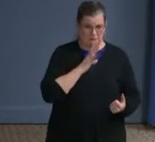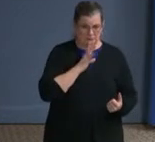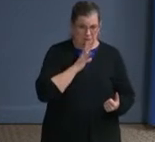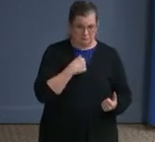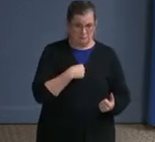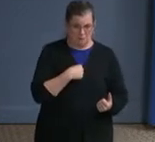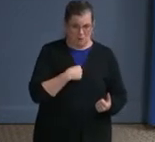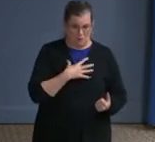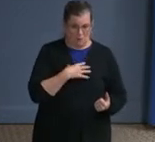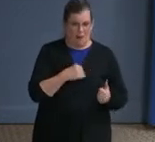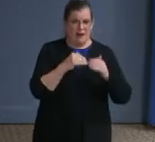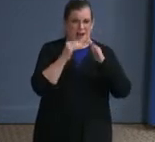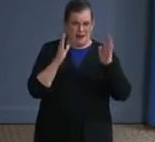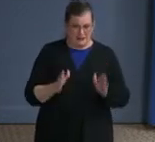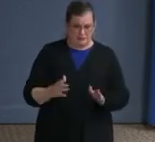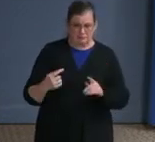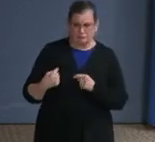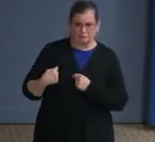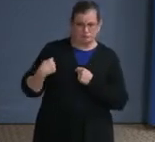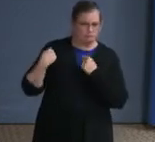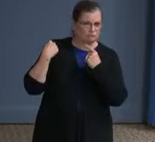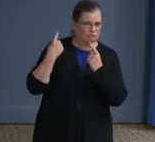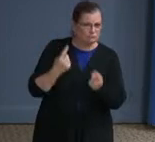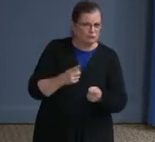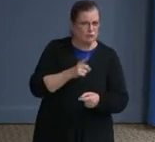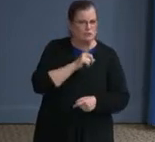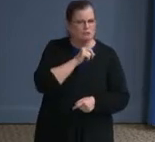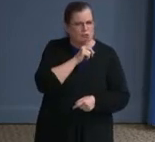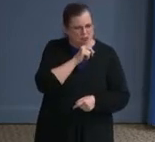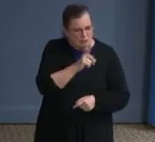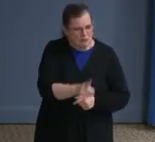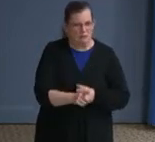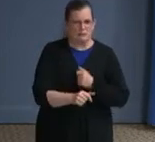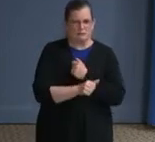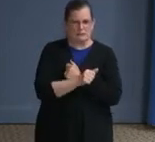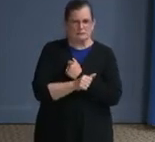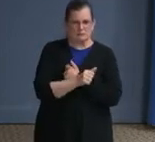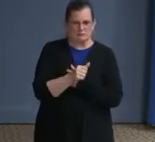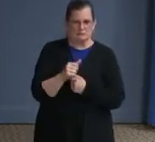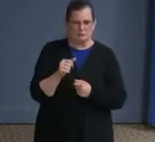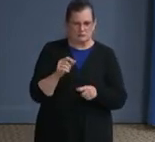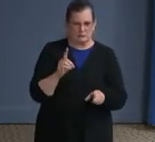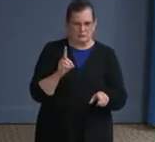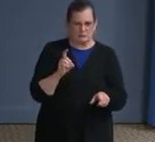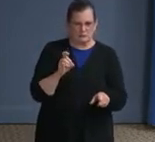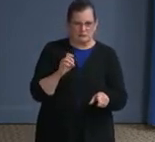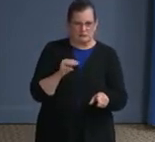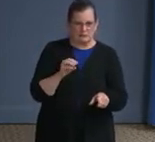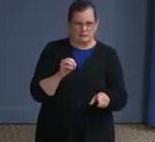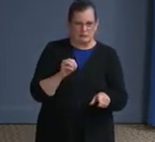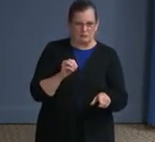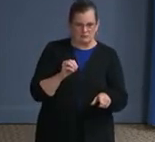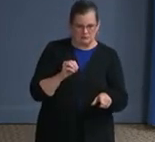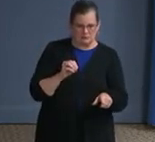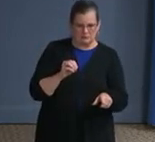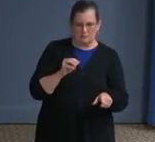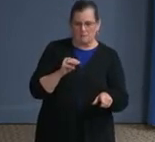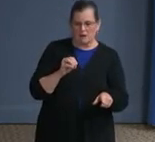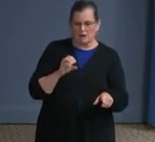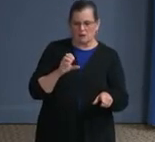has been a real danger to democracy and the